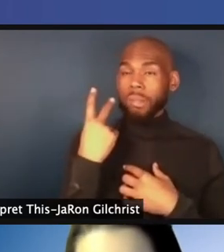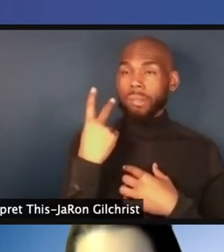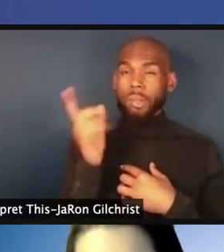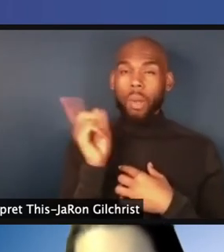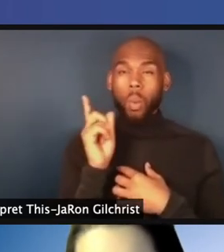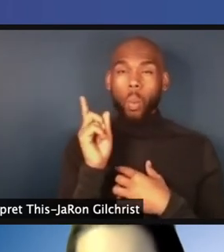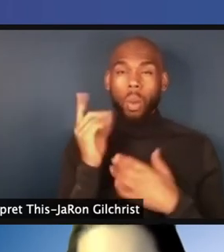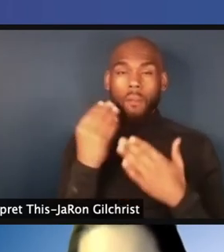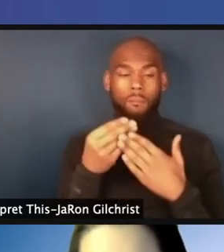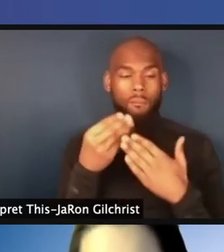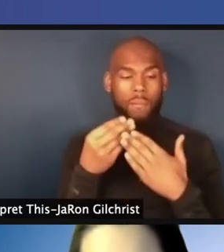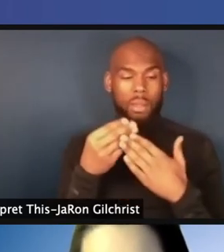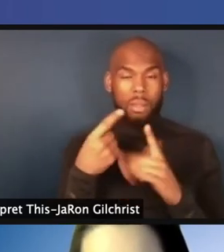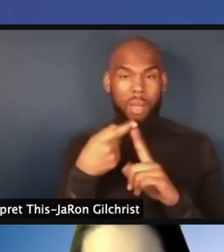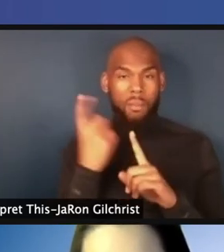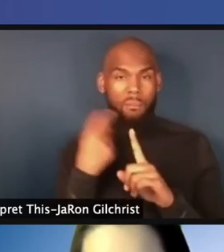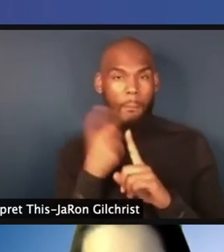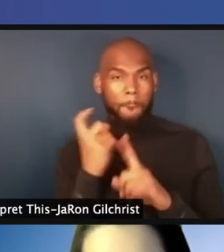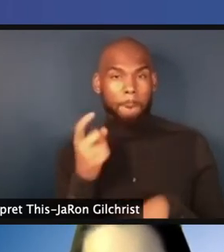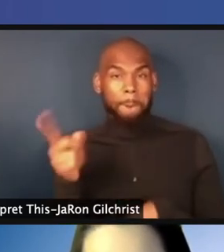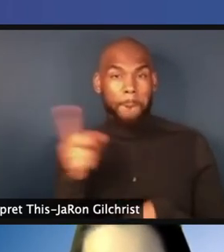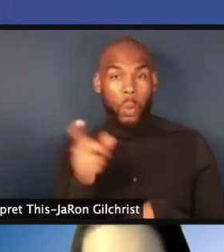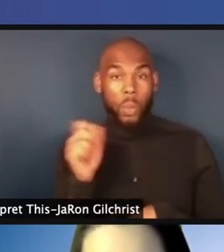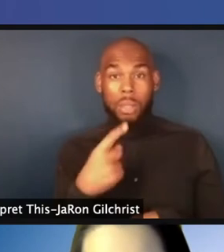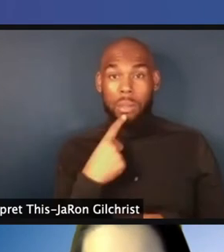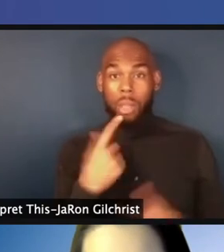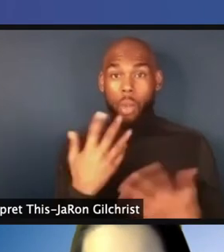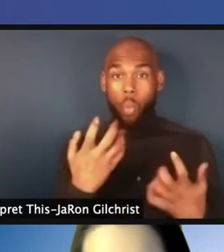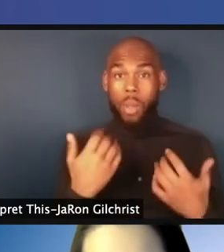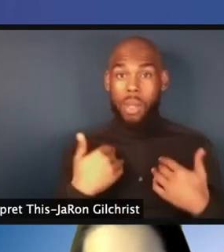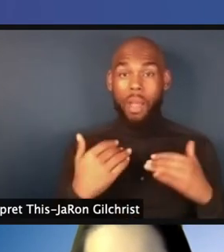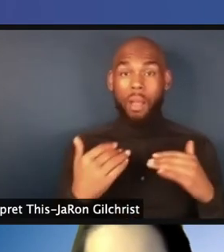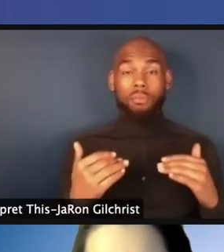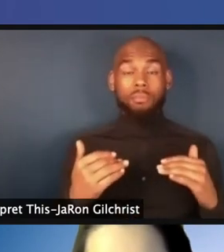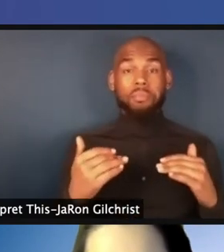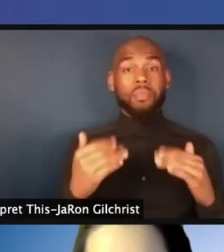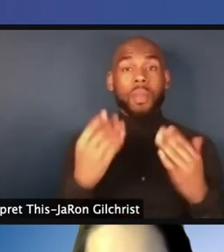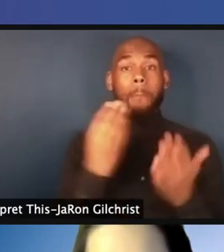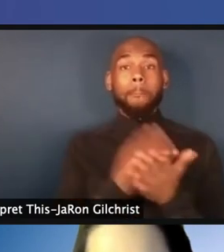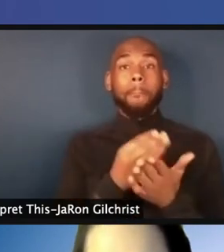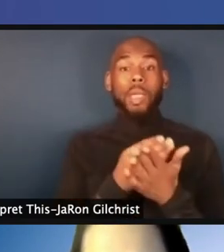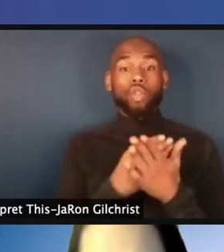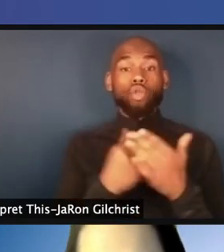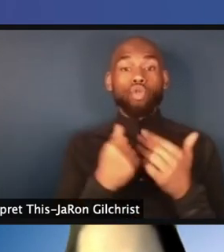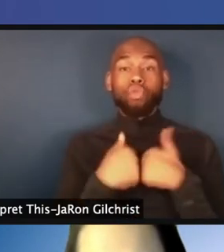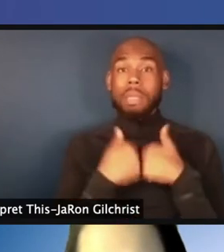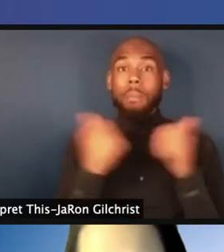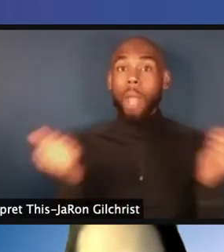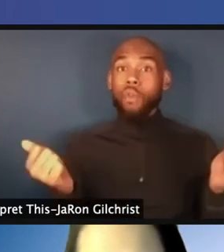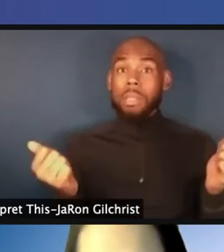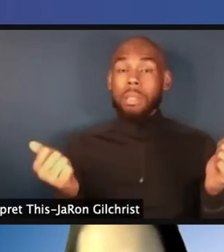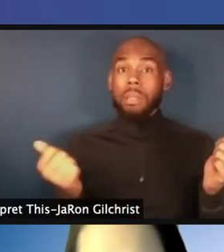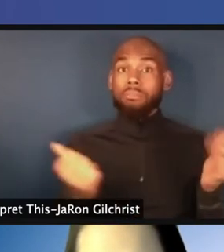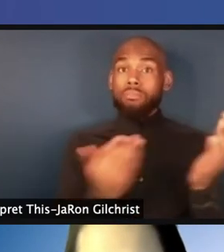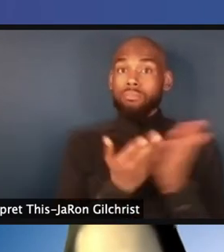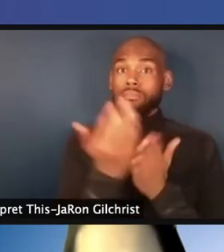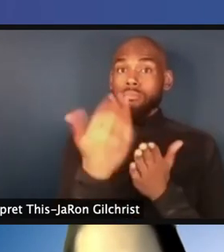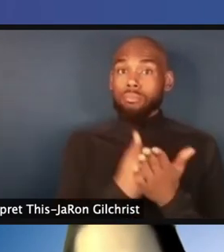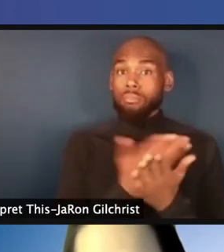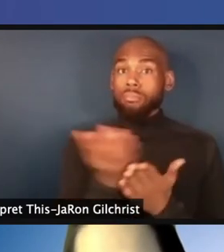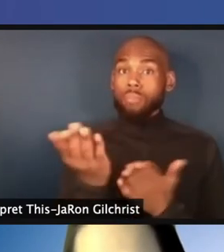the show is coming from, you could just as easily say you want to have a certain level of budget transparency, you know, so that could be